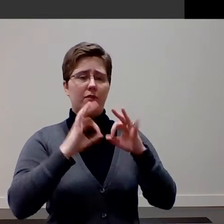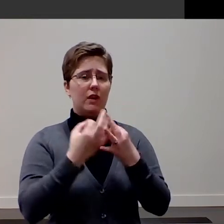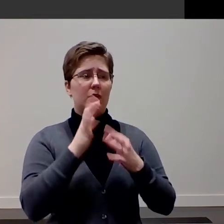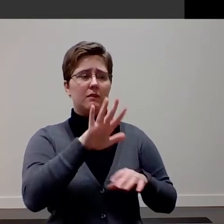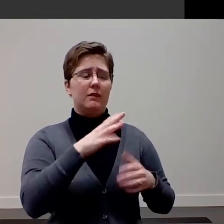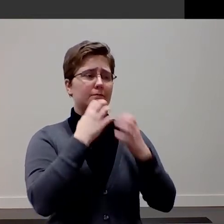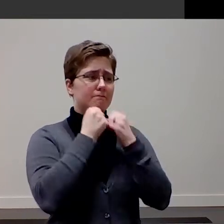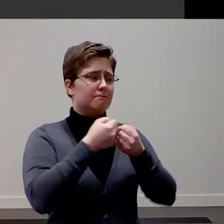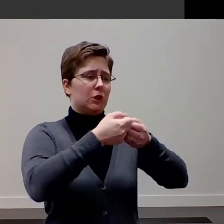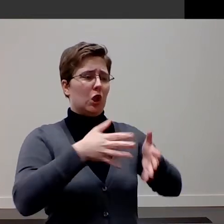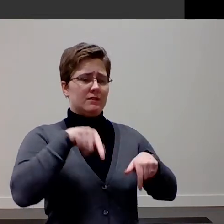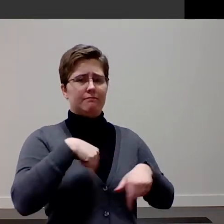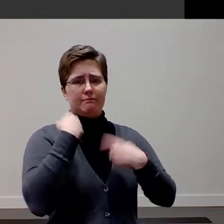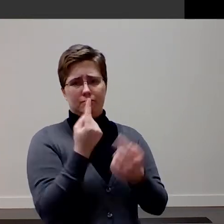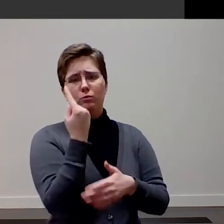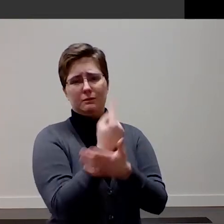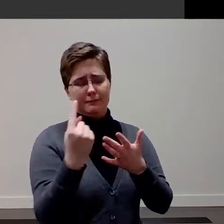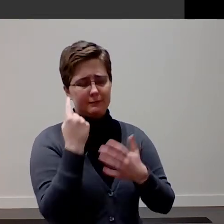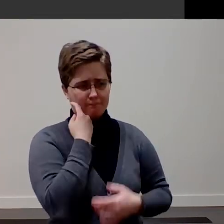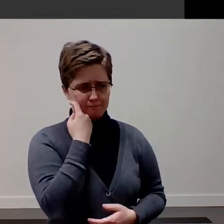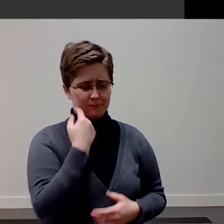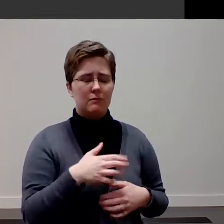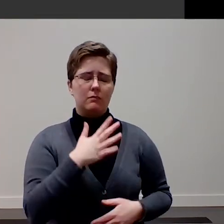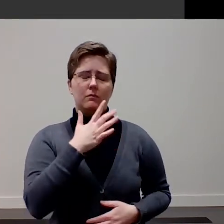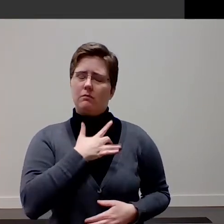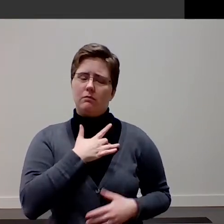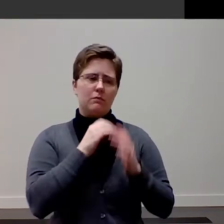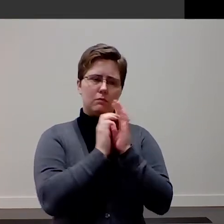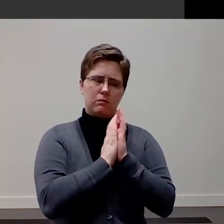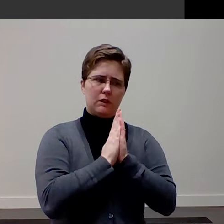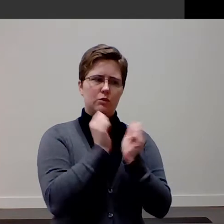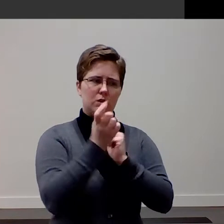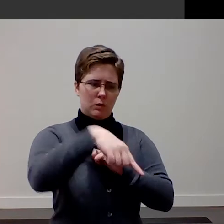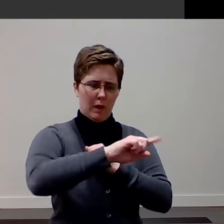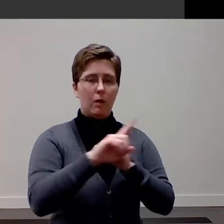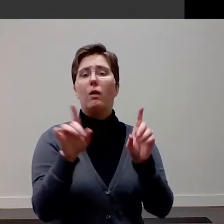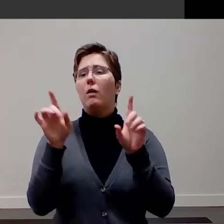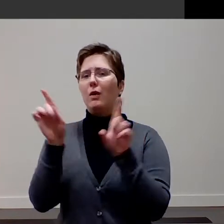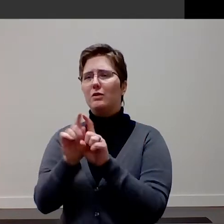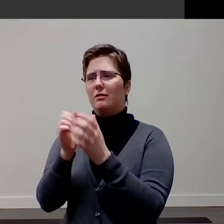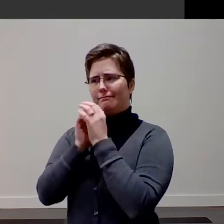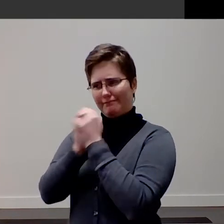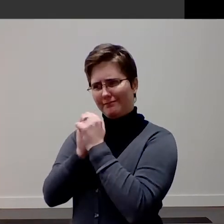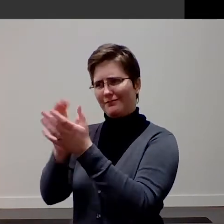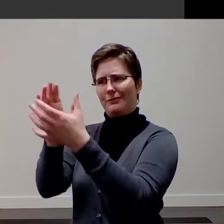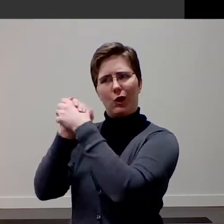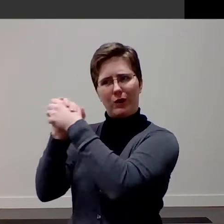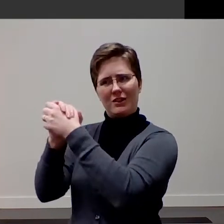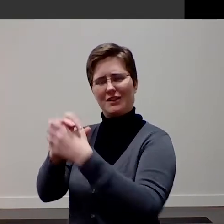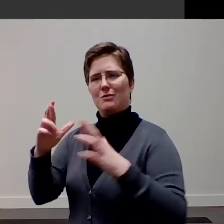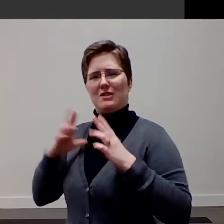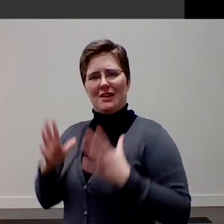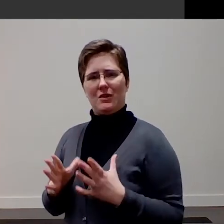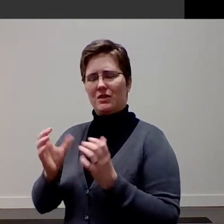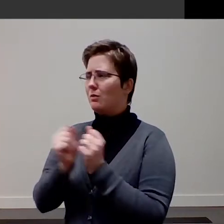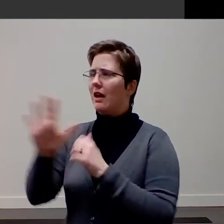lost loved ones over the week. Our heart and prayers are with you. And also congratulate the retirees. Without your great work,